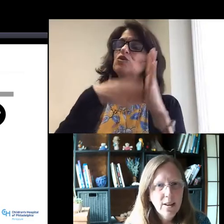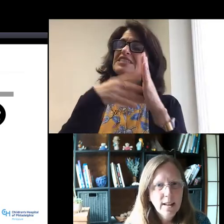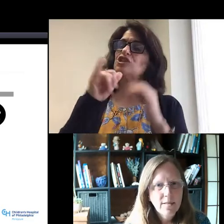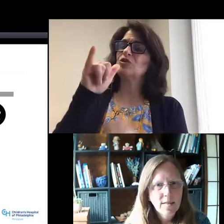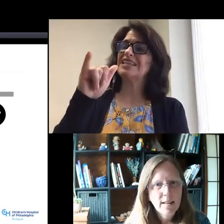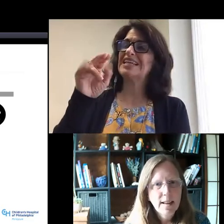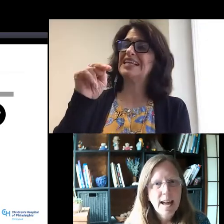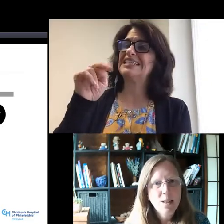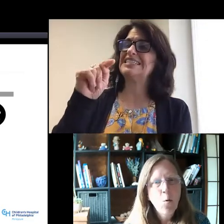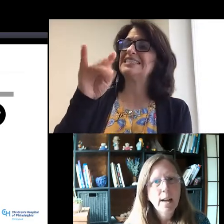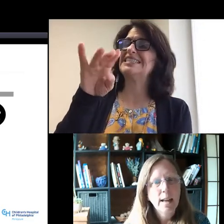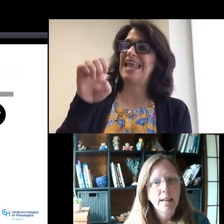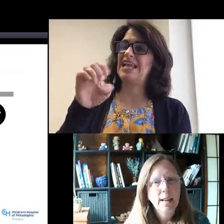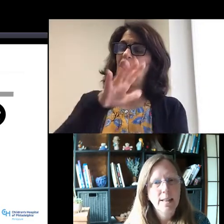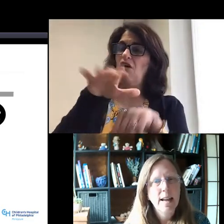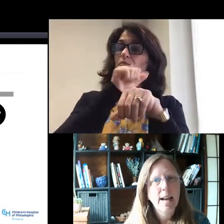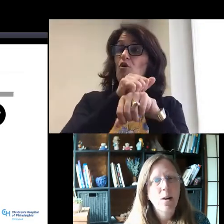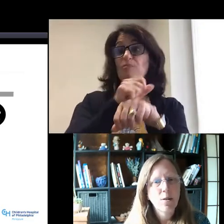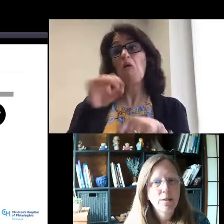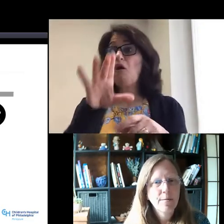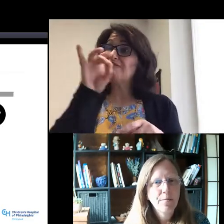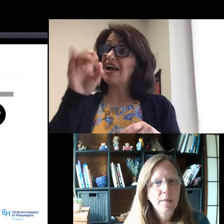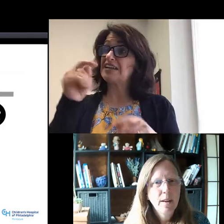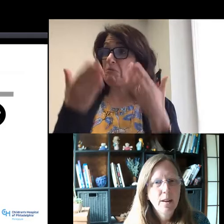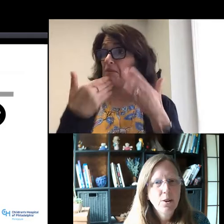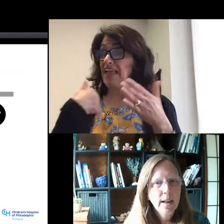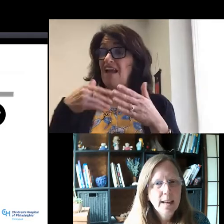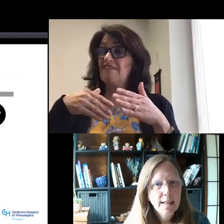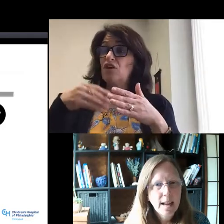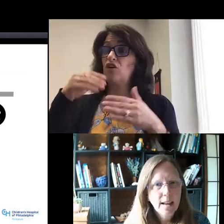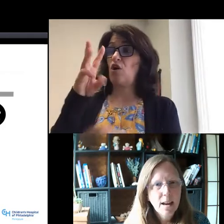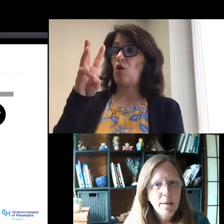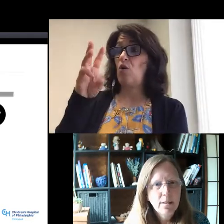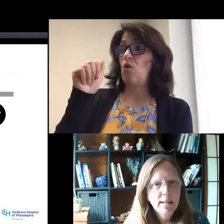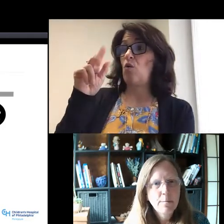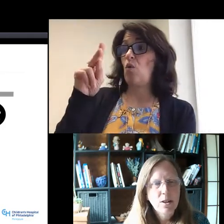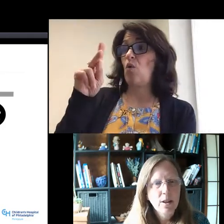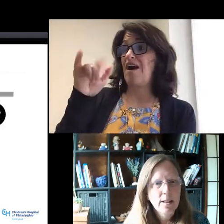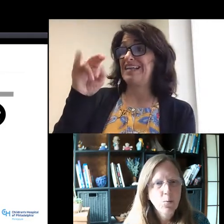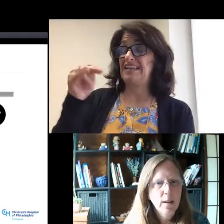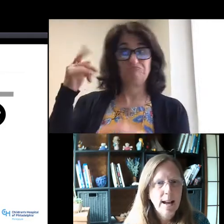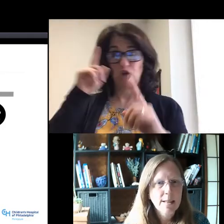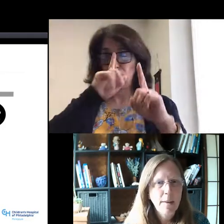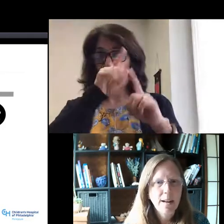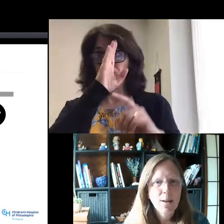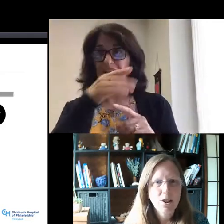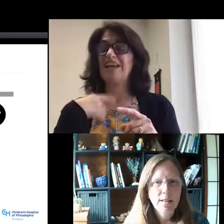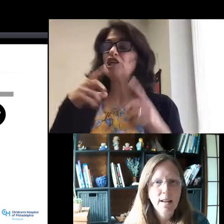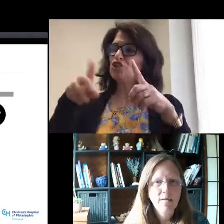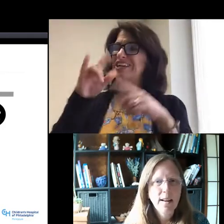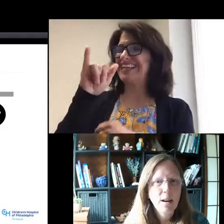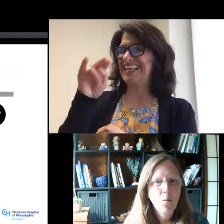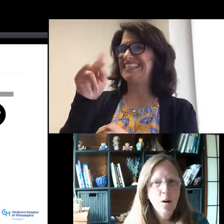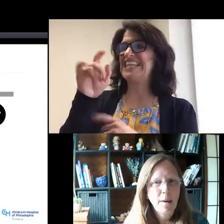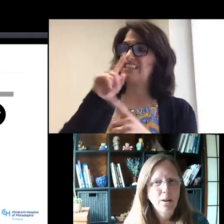find out if the clinic has walk-in intake hours. During intake, a mental health specialist will ask many questions